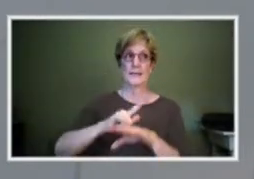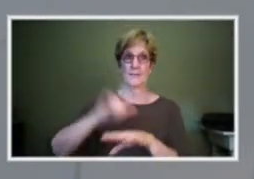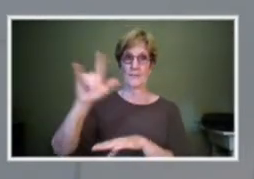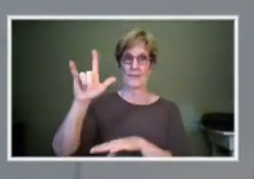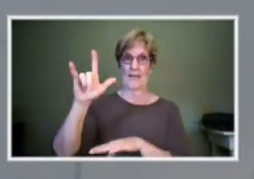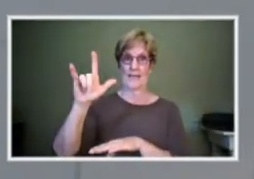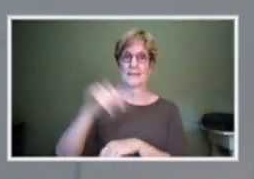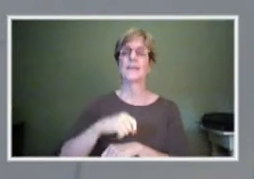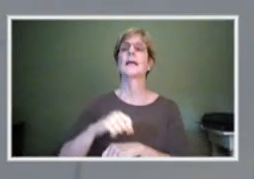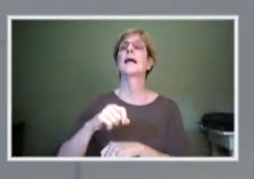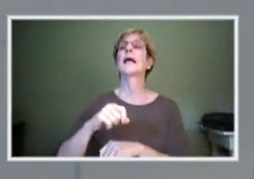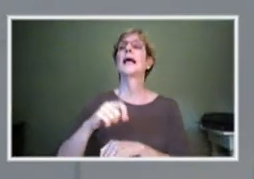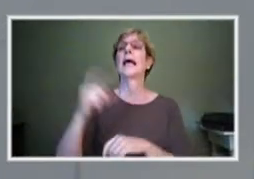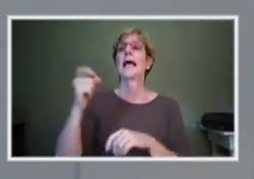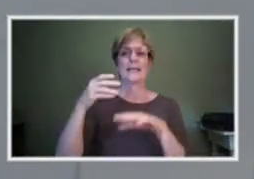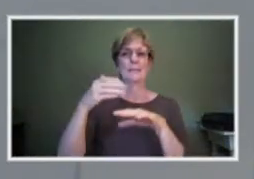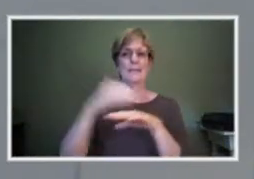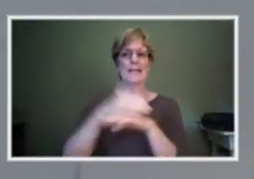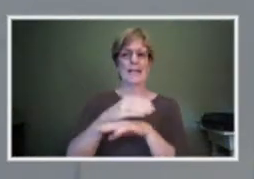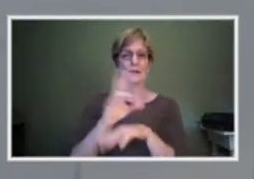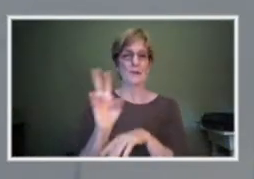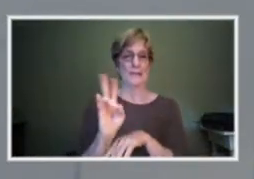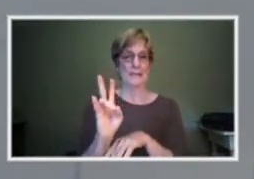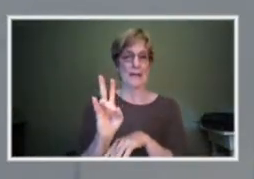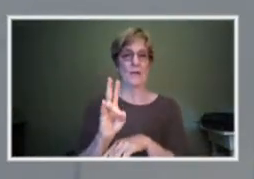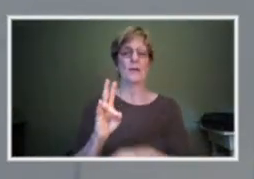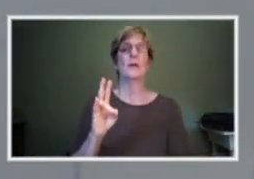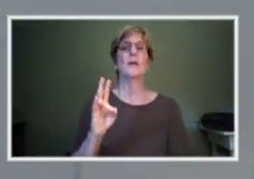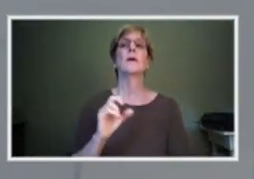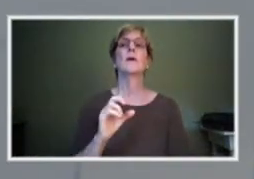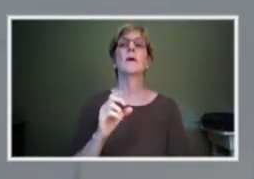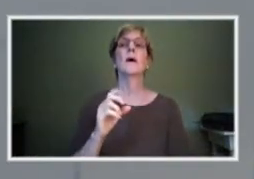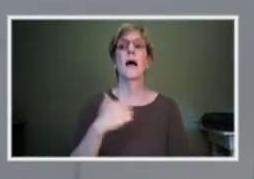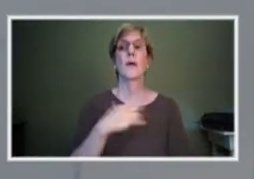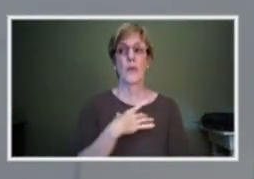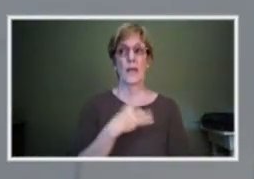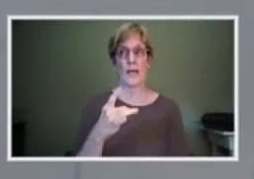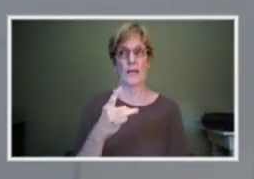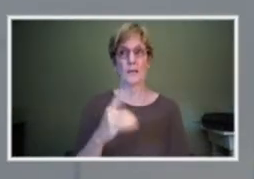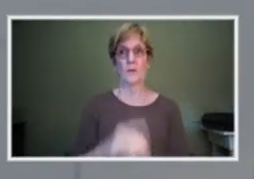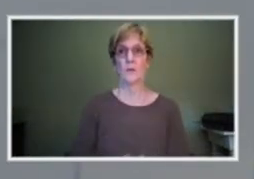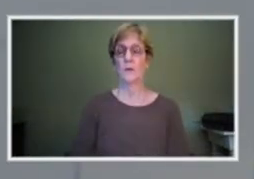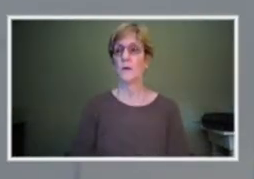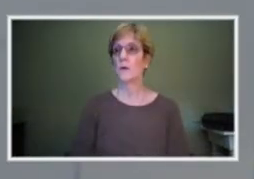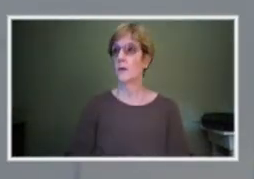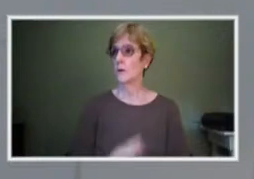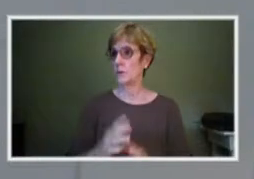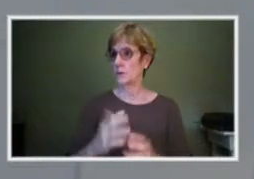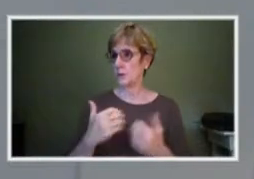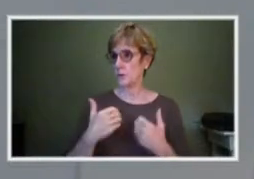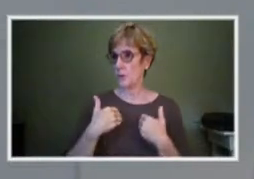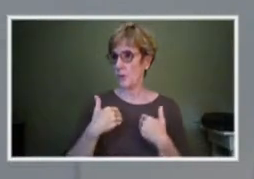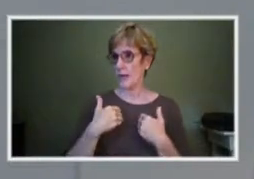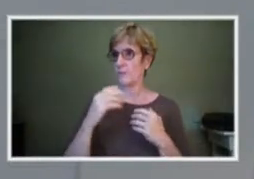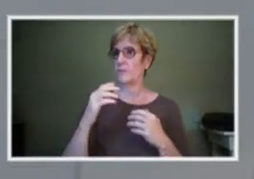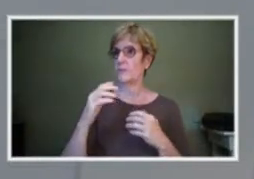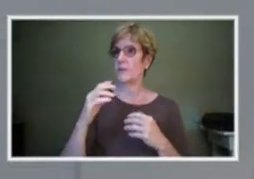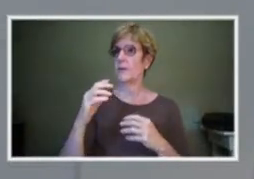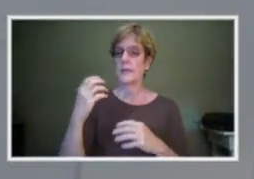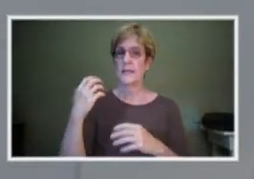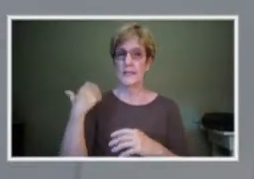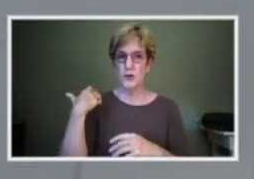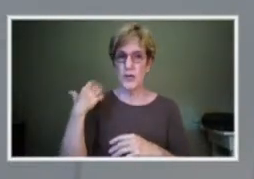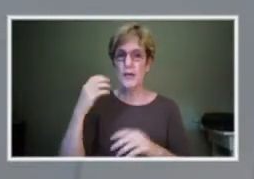it's a little bit after 7, so I would like to have the ED chair and be able